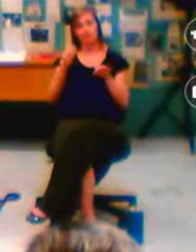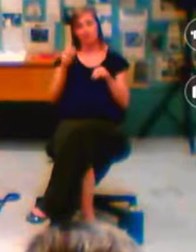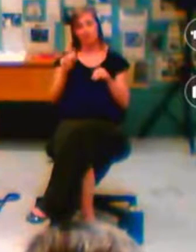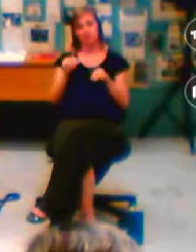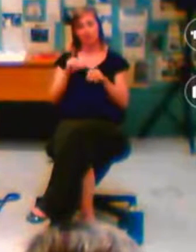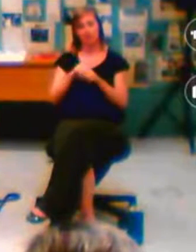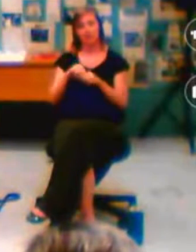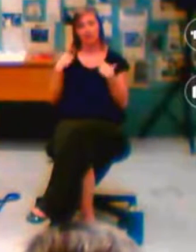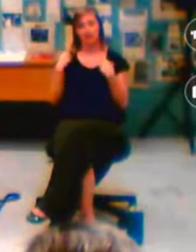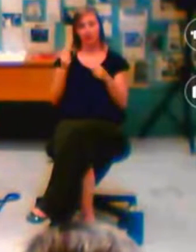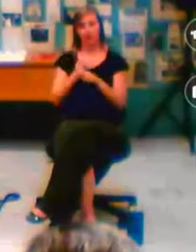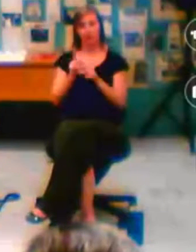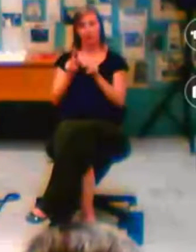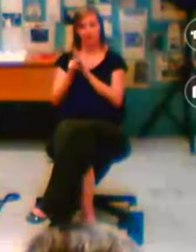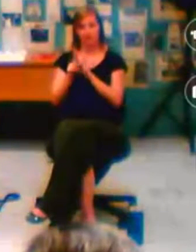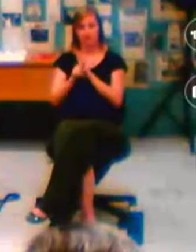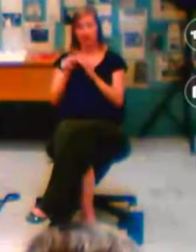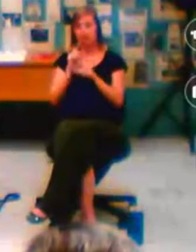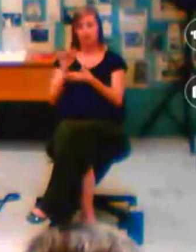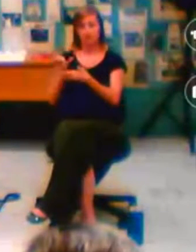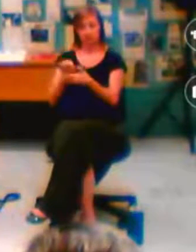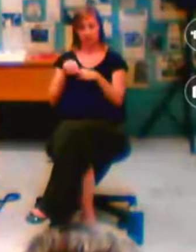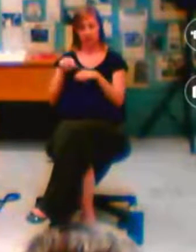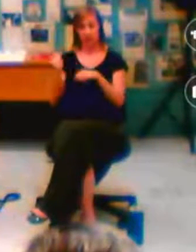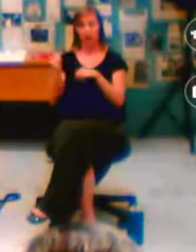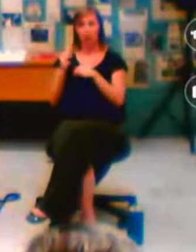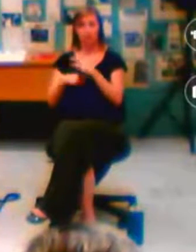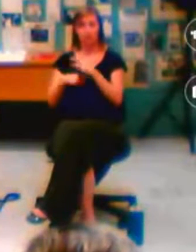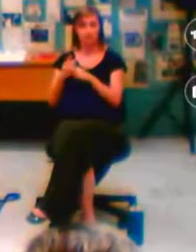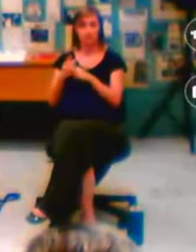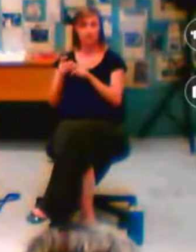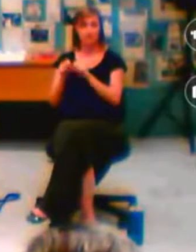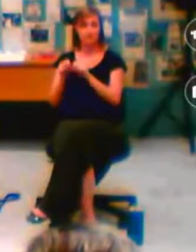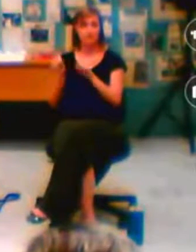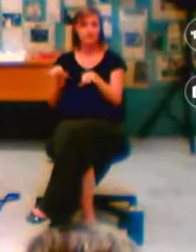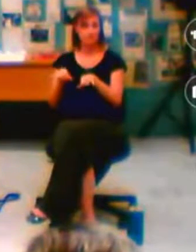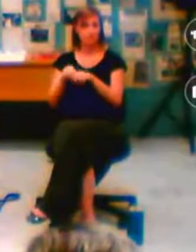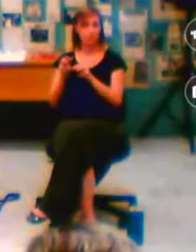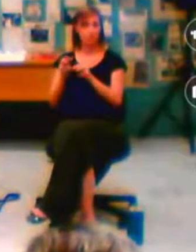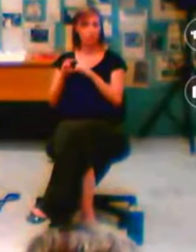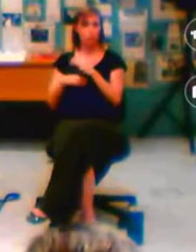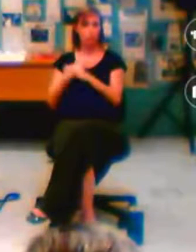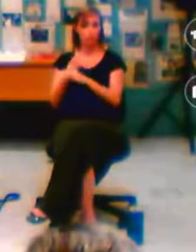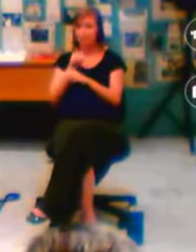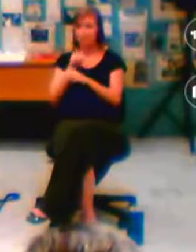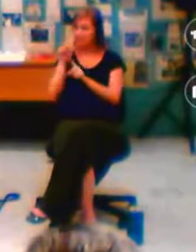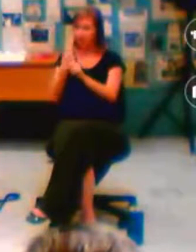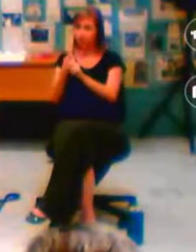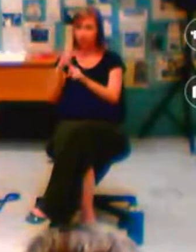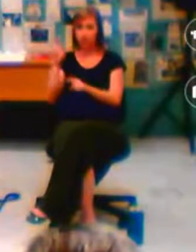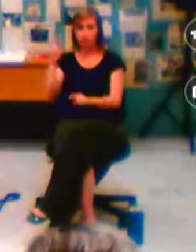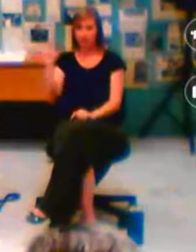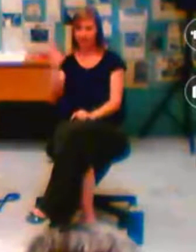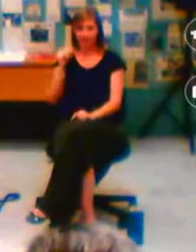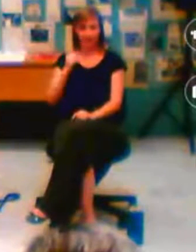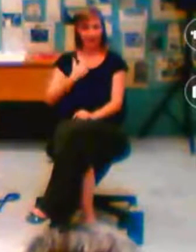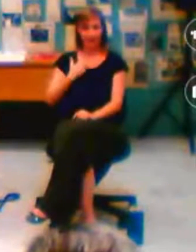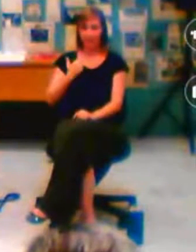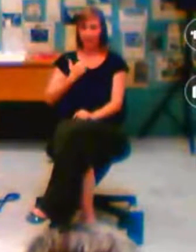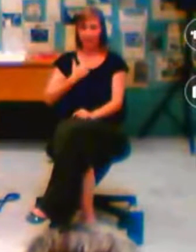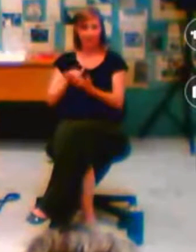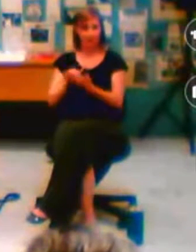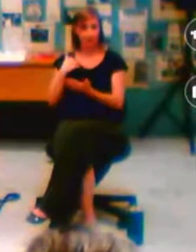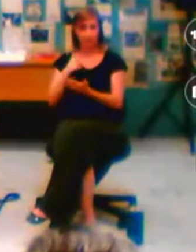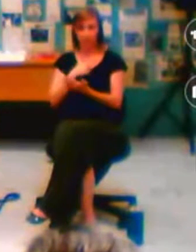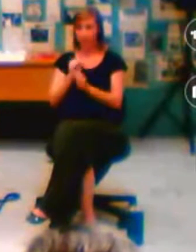many prison systems. I don't have a PhD like Dr. Gorman, but I just completed a master's degree in healthcare policy. I